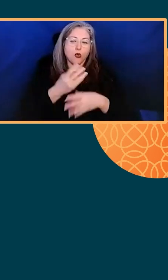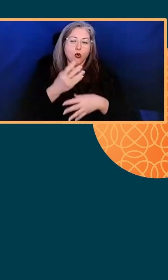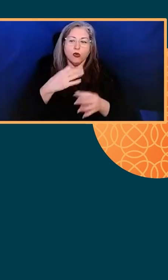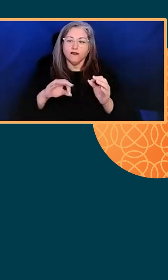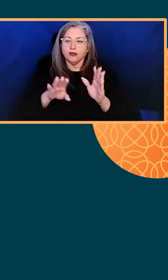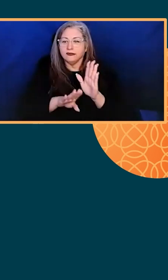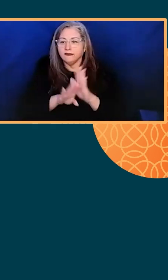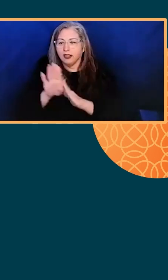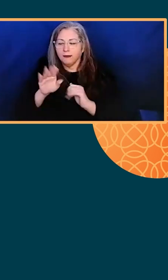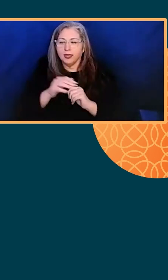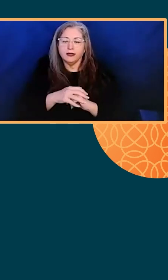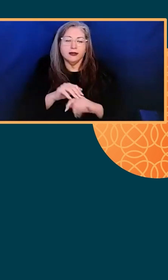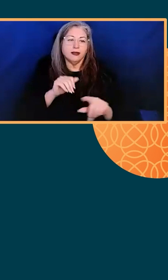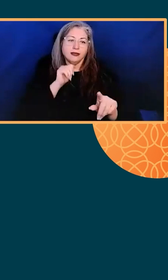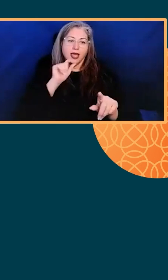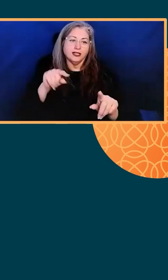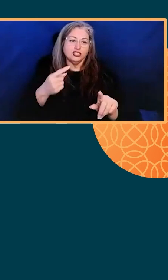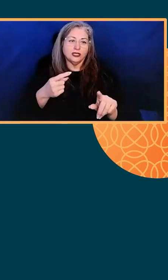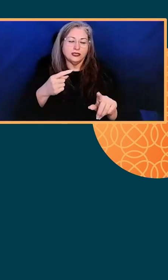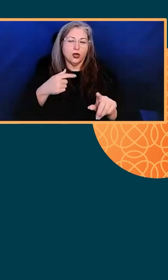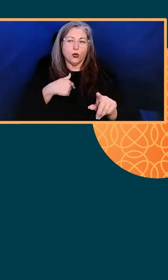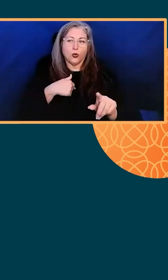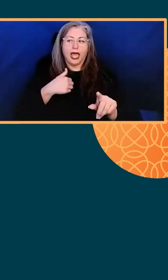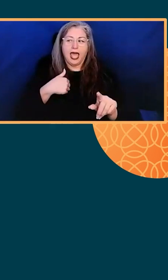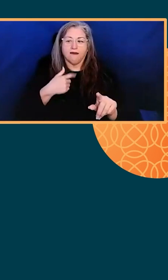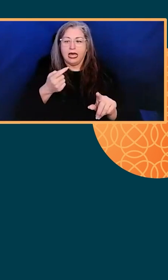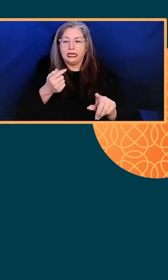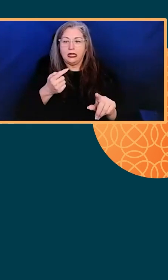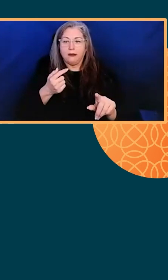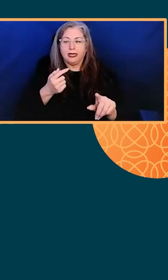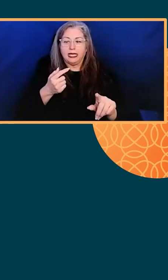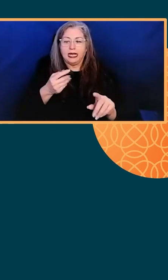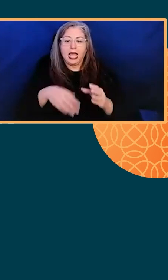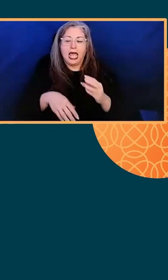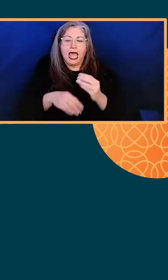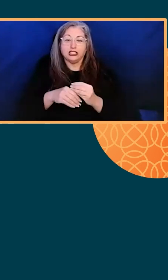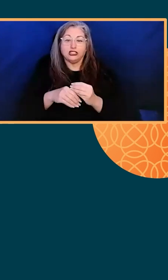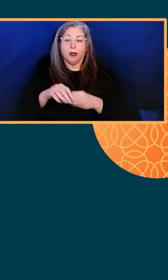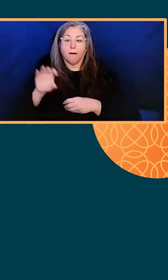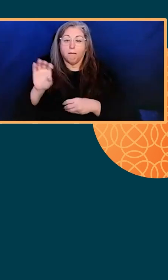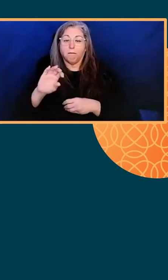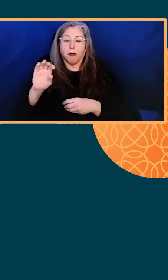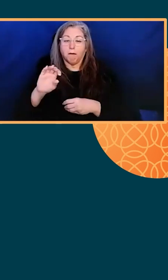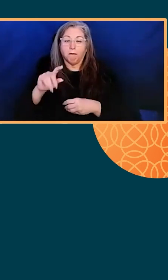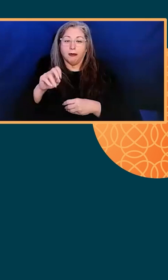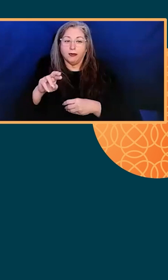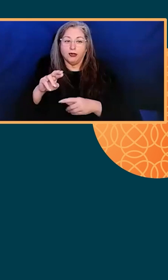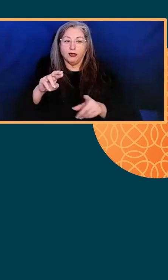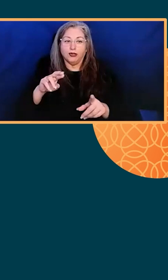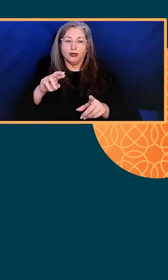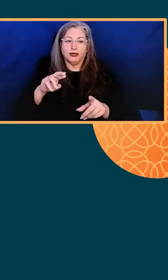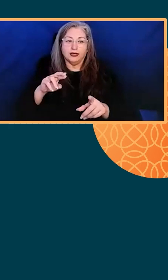development, not just, we got a little bit of extra pepper in